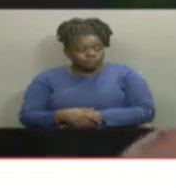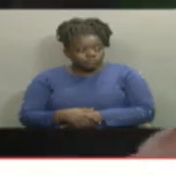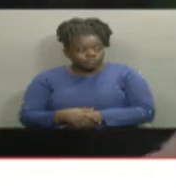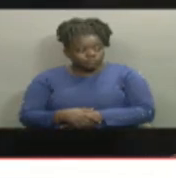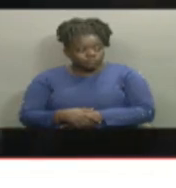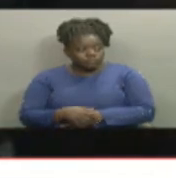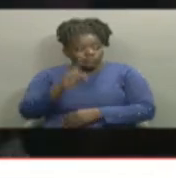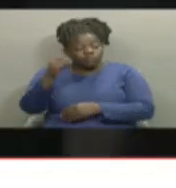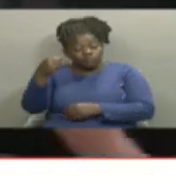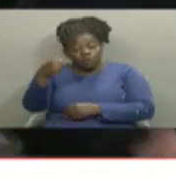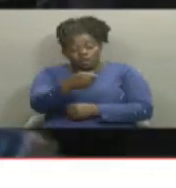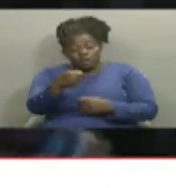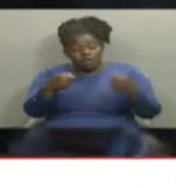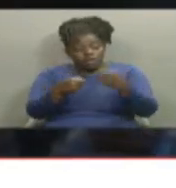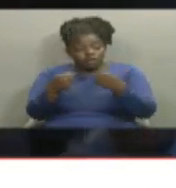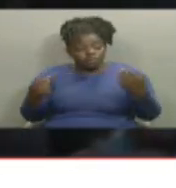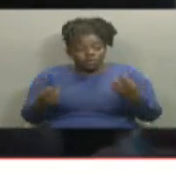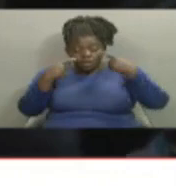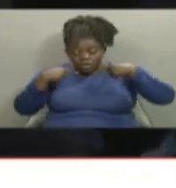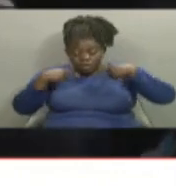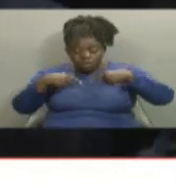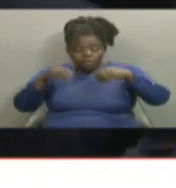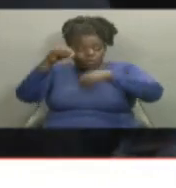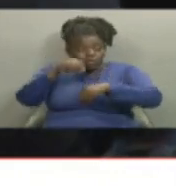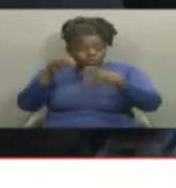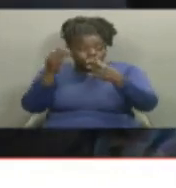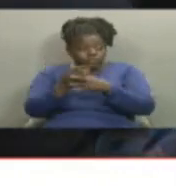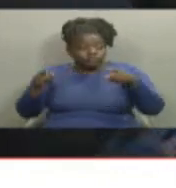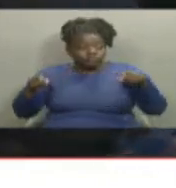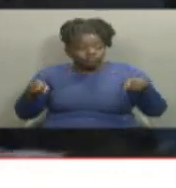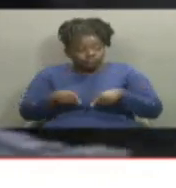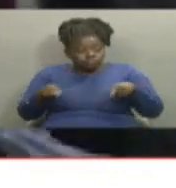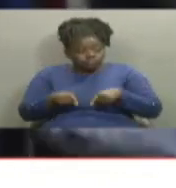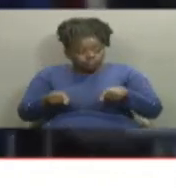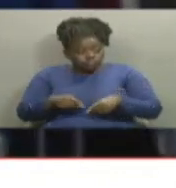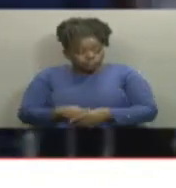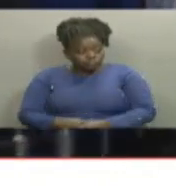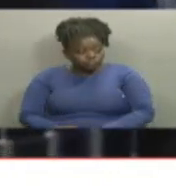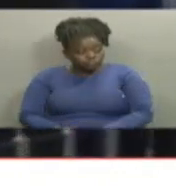Mu kusooka ekikonde kinyose munda we balangiridde akalulu wakati mu bunkenke obw'amaanyi.